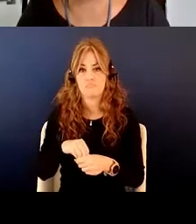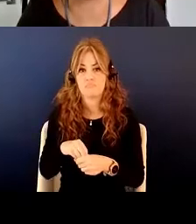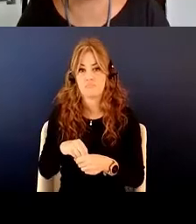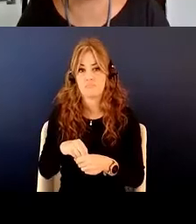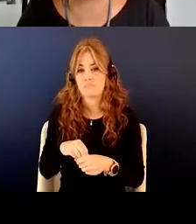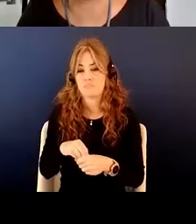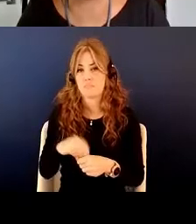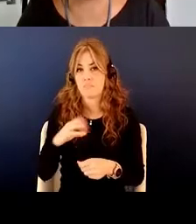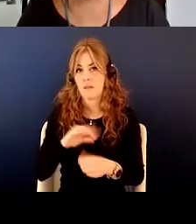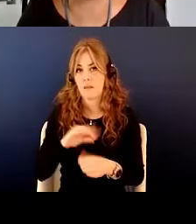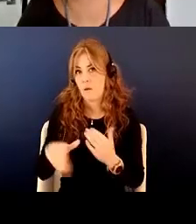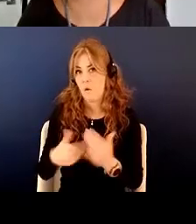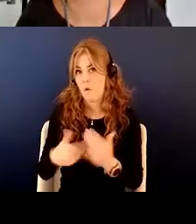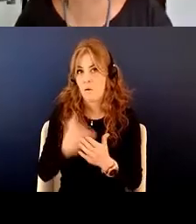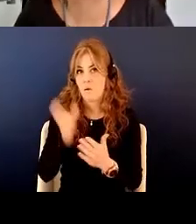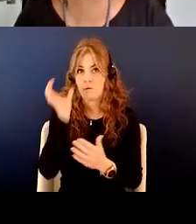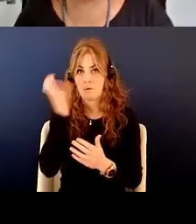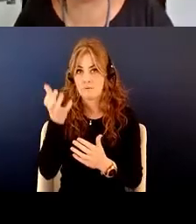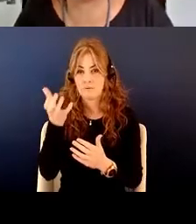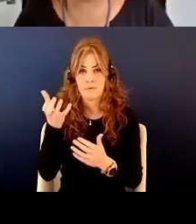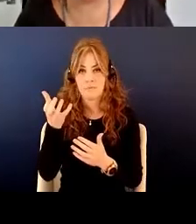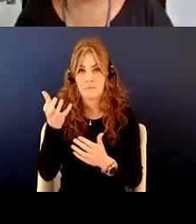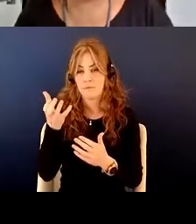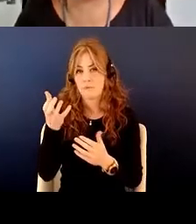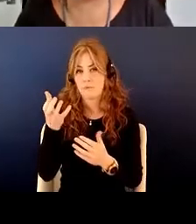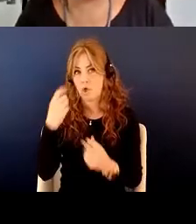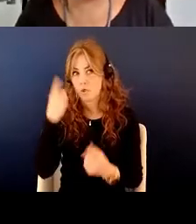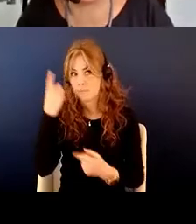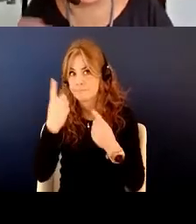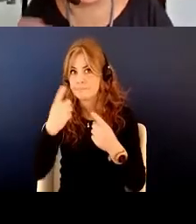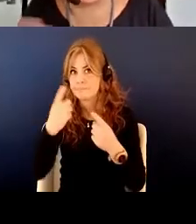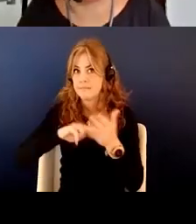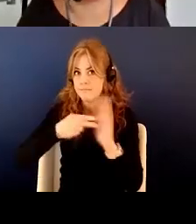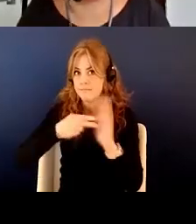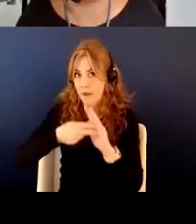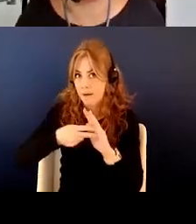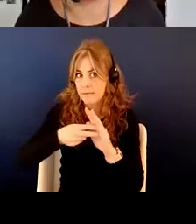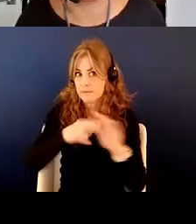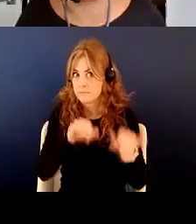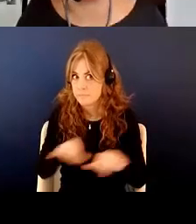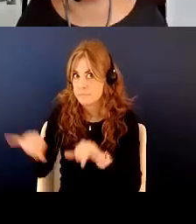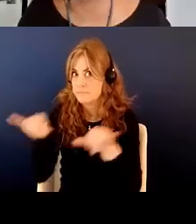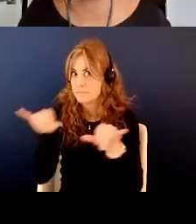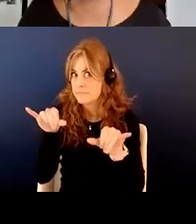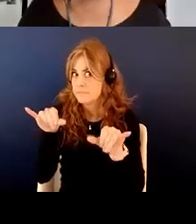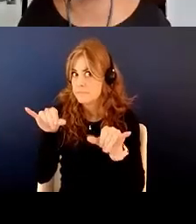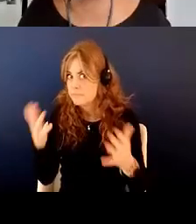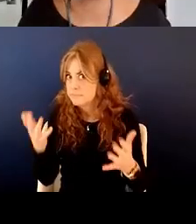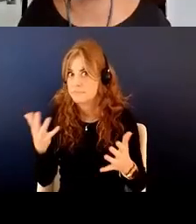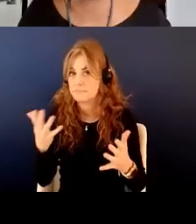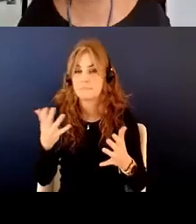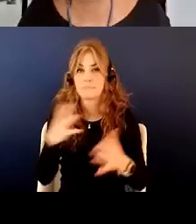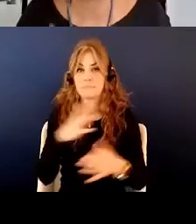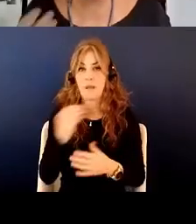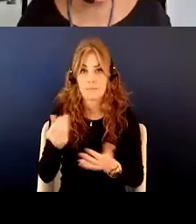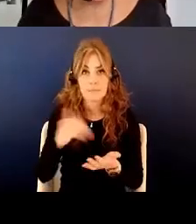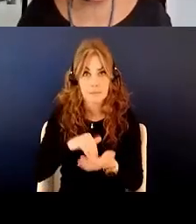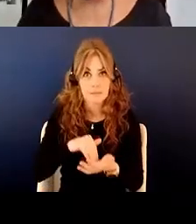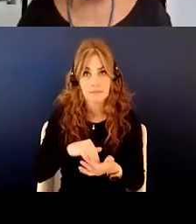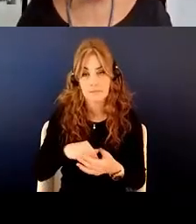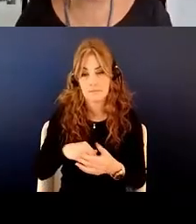how all those concepts are thought about across the different disciplines. And again, you